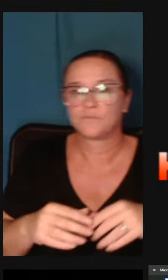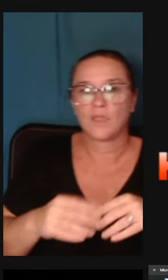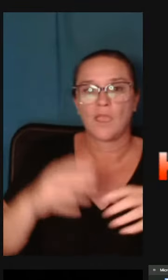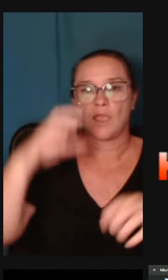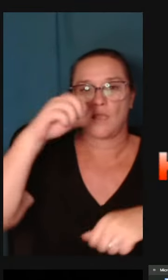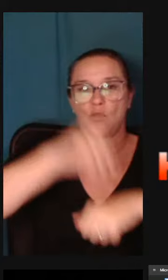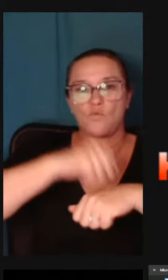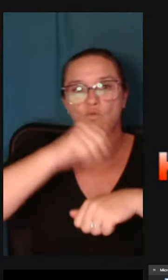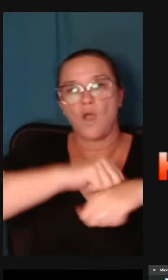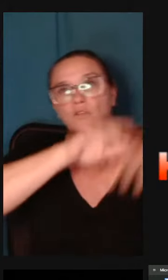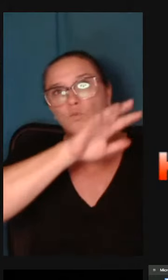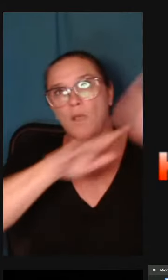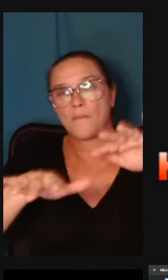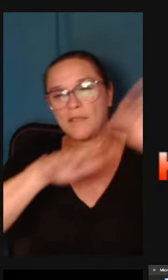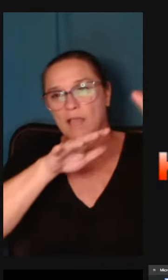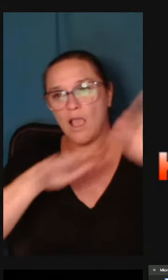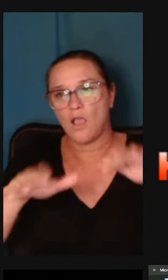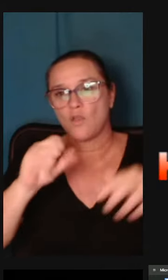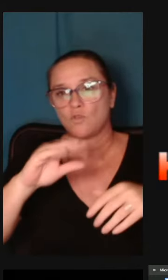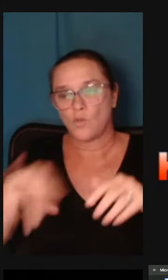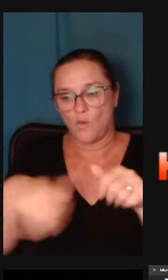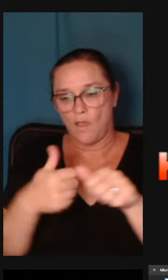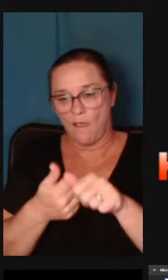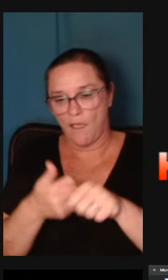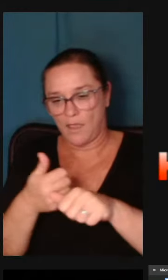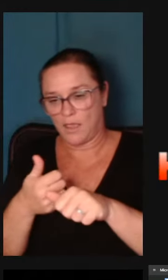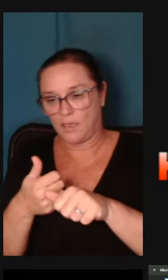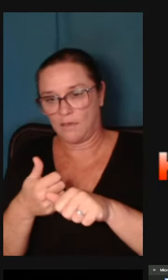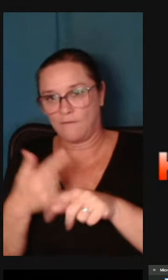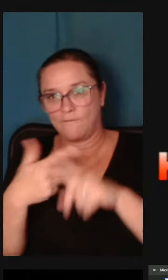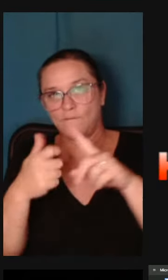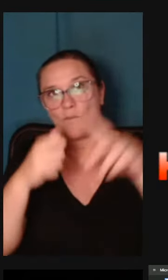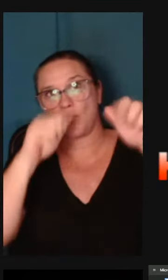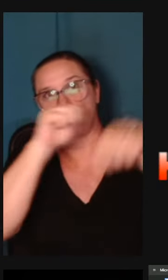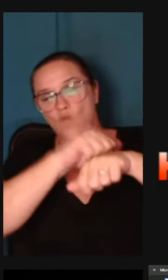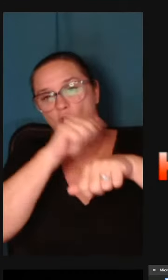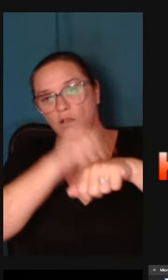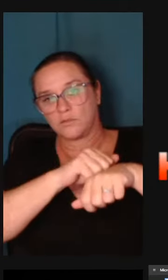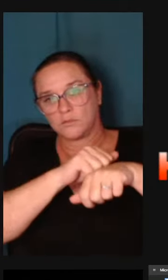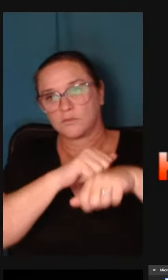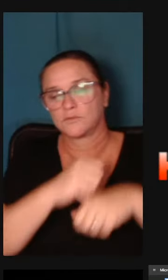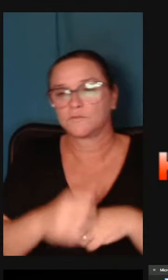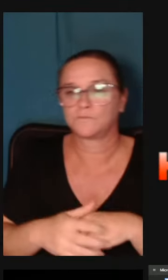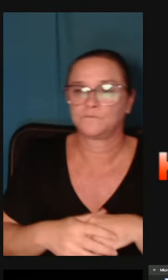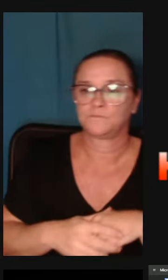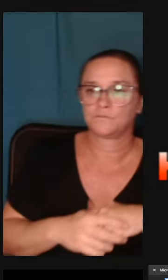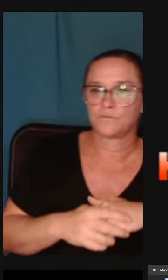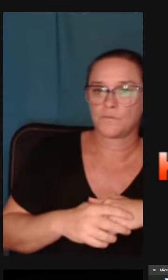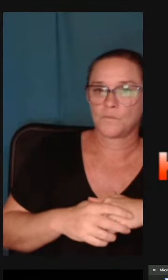crashing down that they were immediately most concerned about.